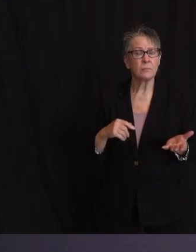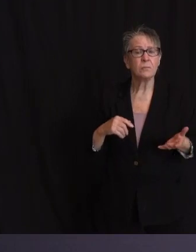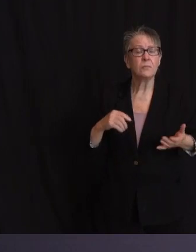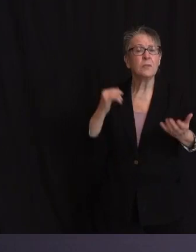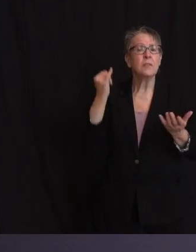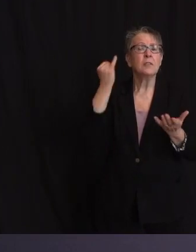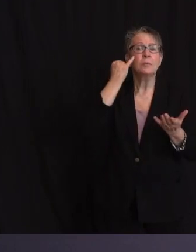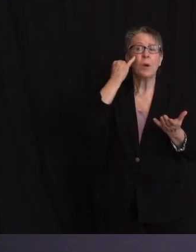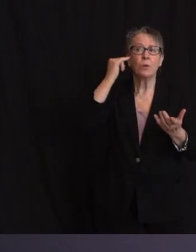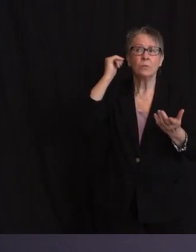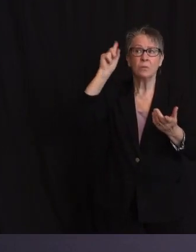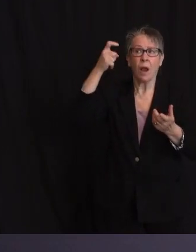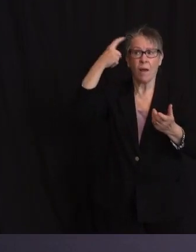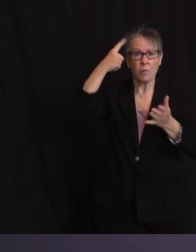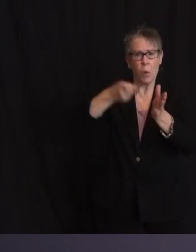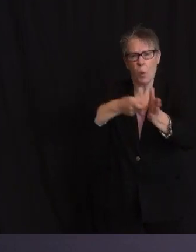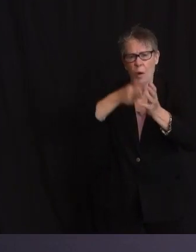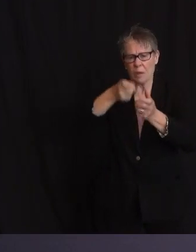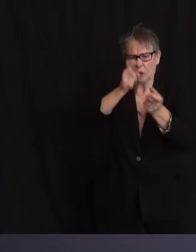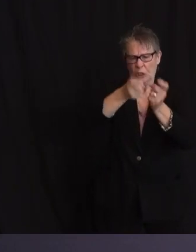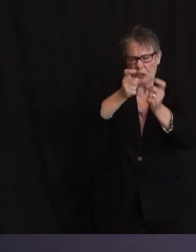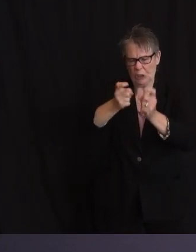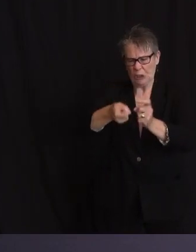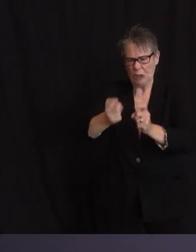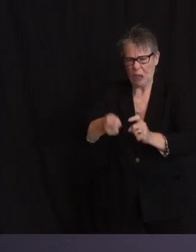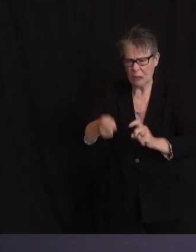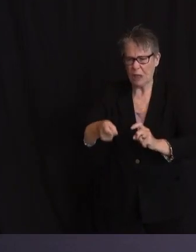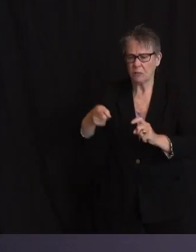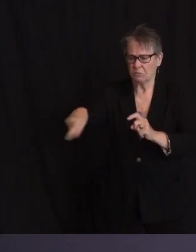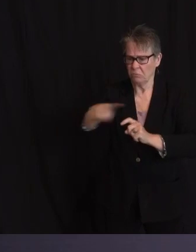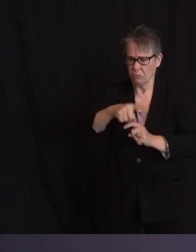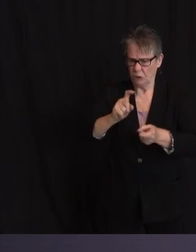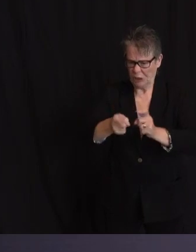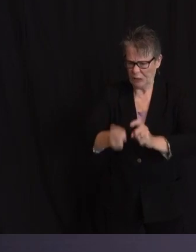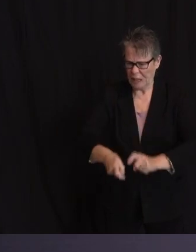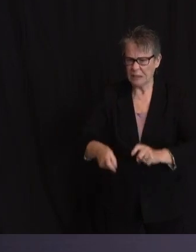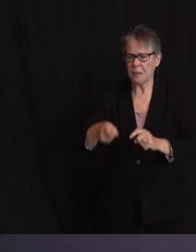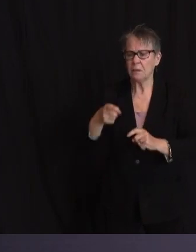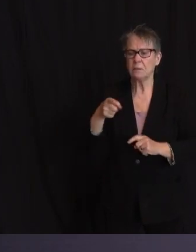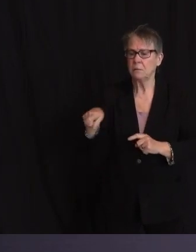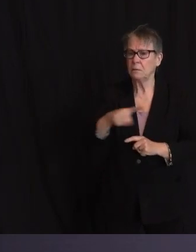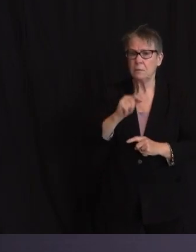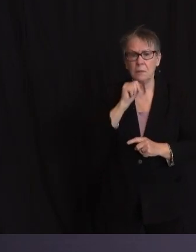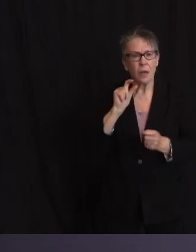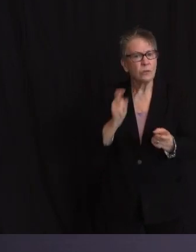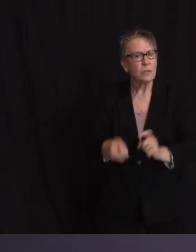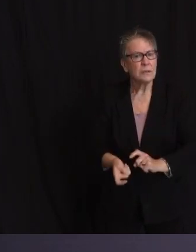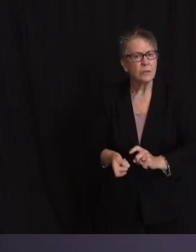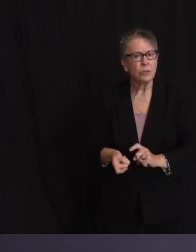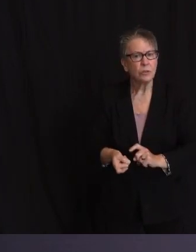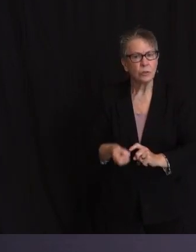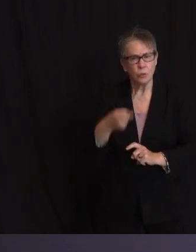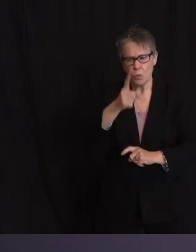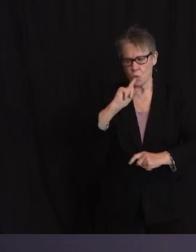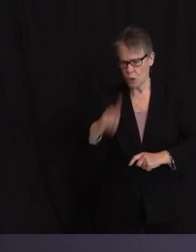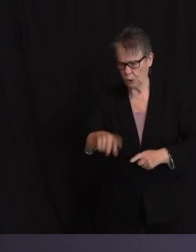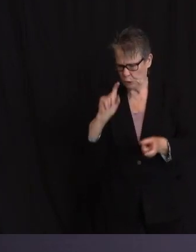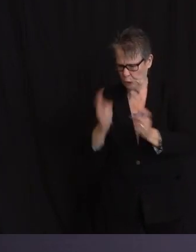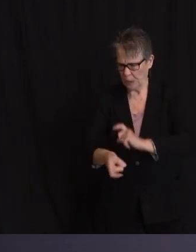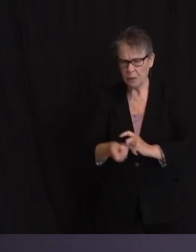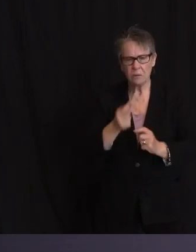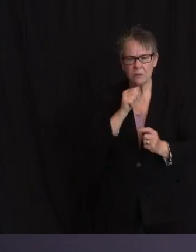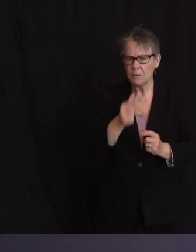deaths as well as probable deaths. Can we get probable deaths in the overall death total? If not, that kind of skews the number